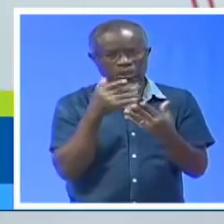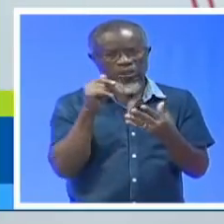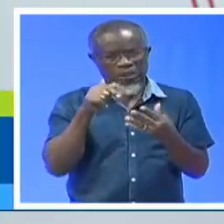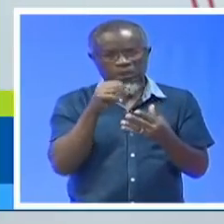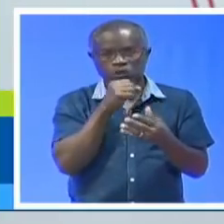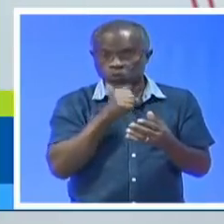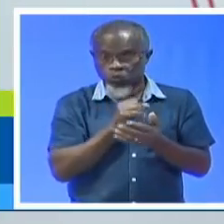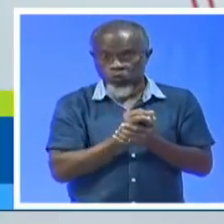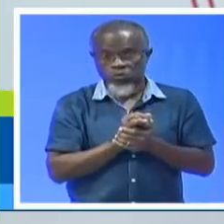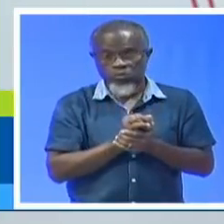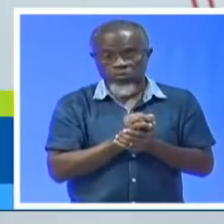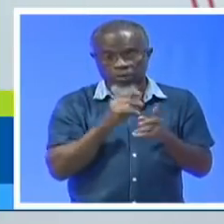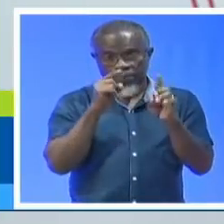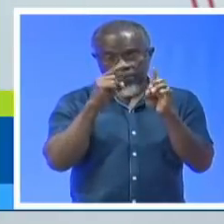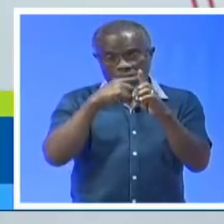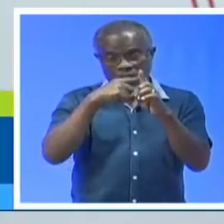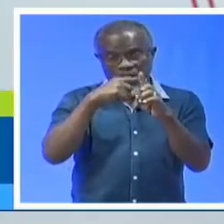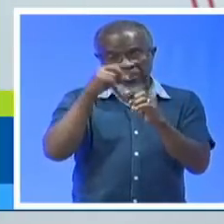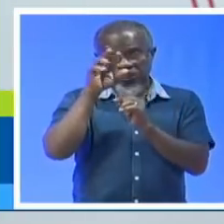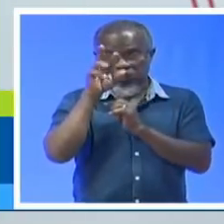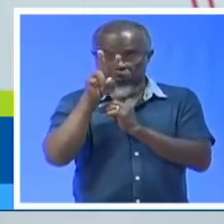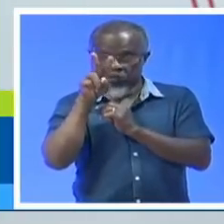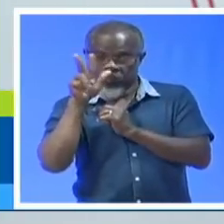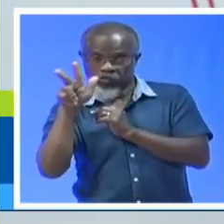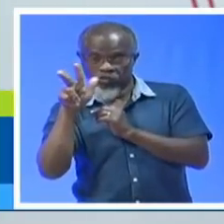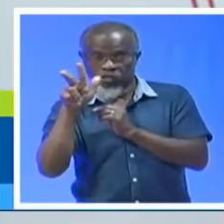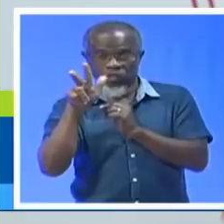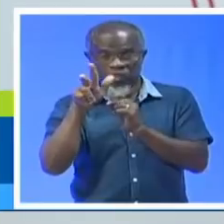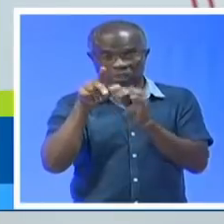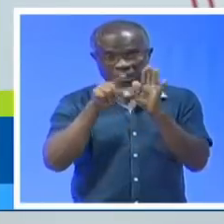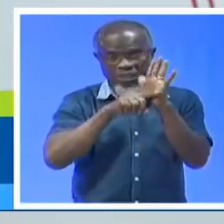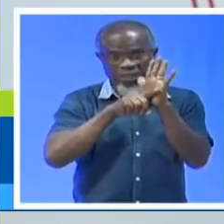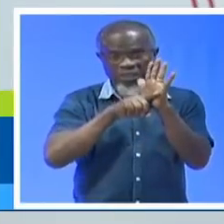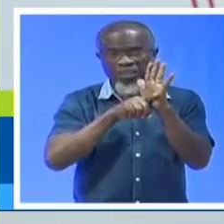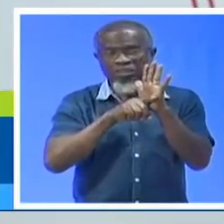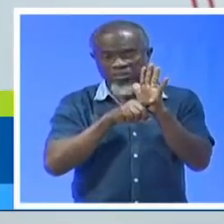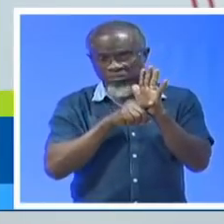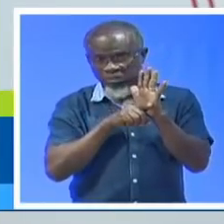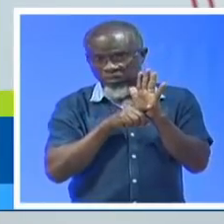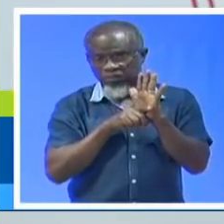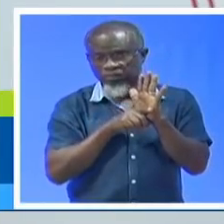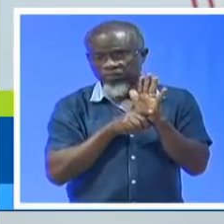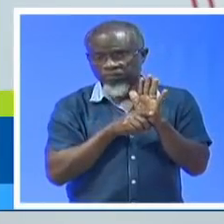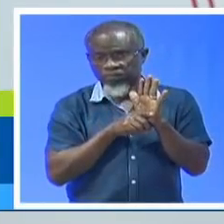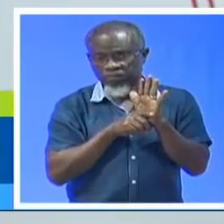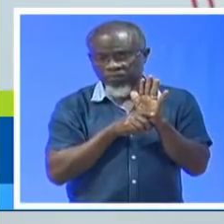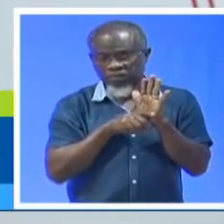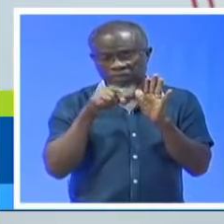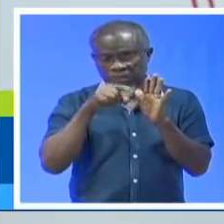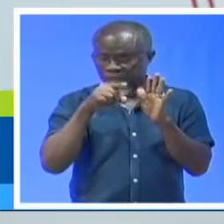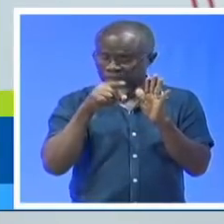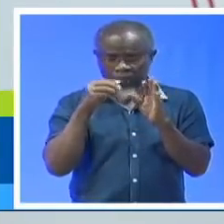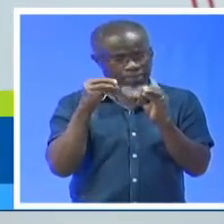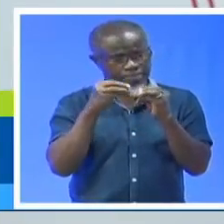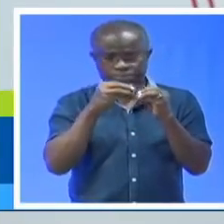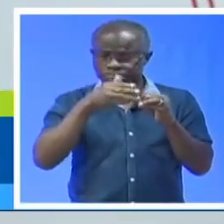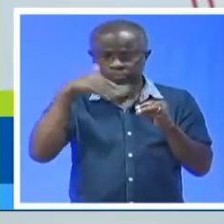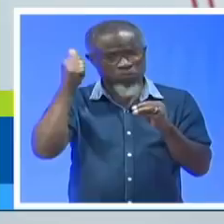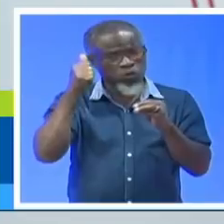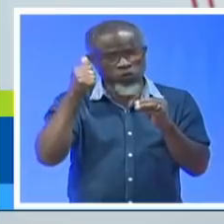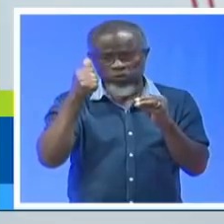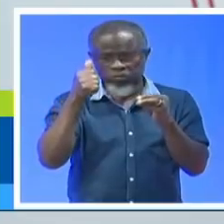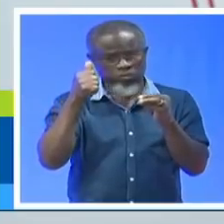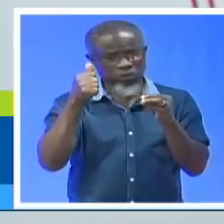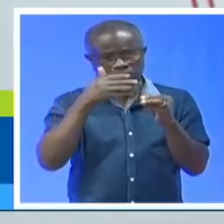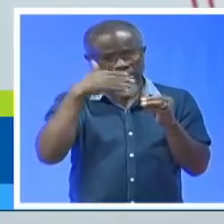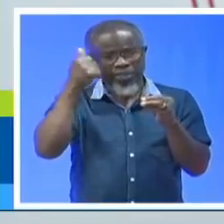results 23, negative results 13, pending results 35. So that's the most up-to-date information I have from the Ministry of